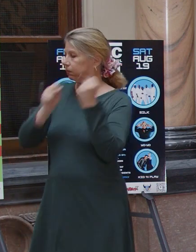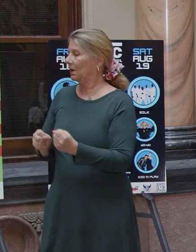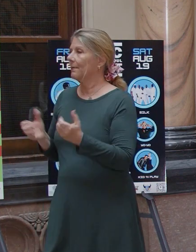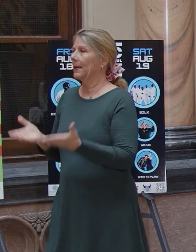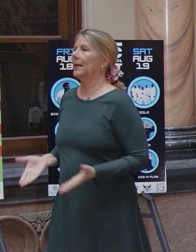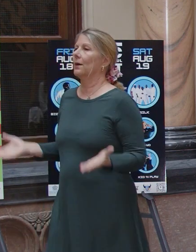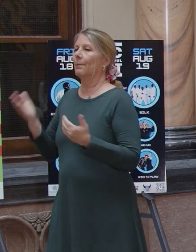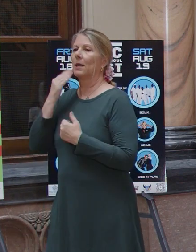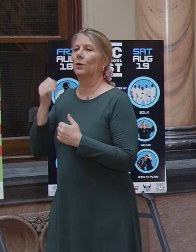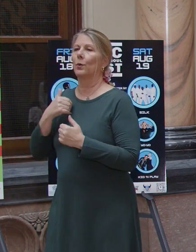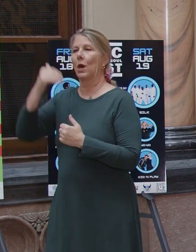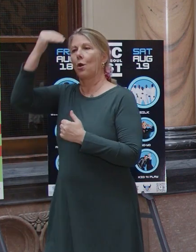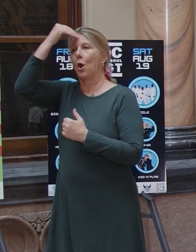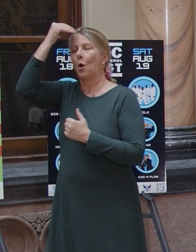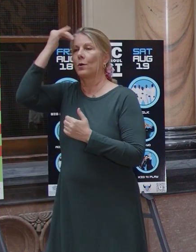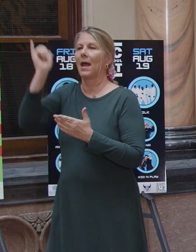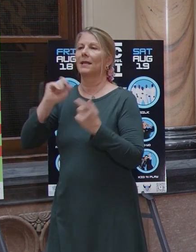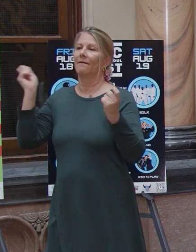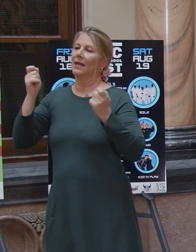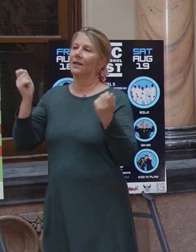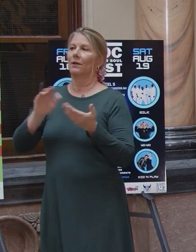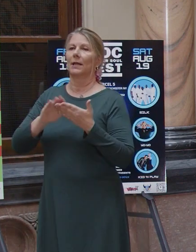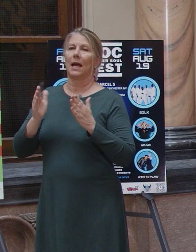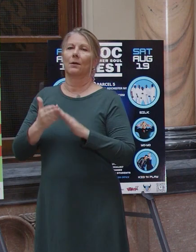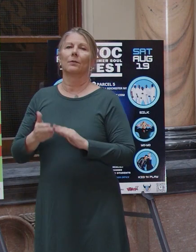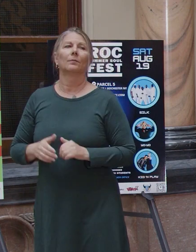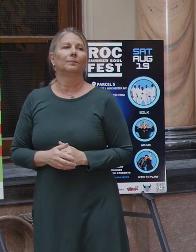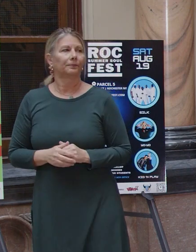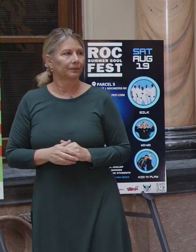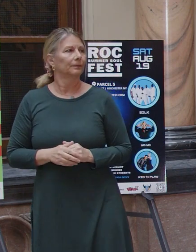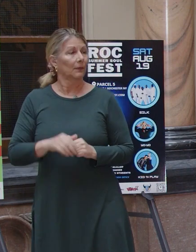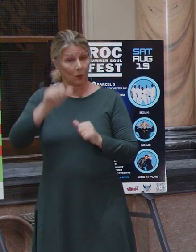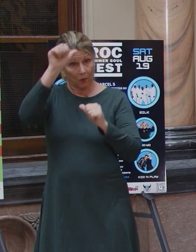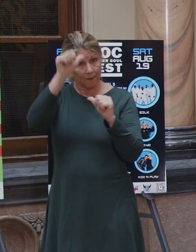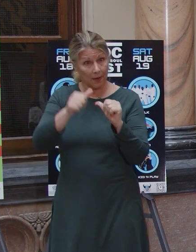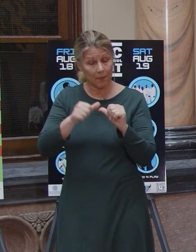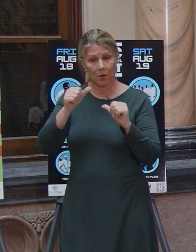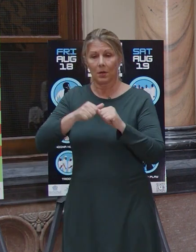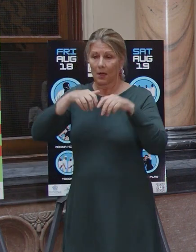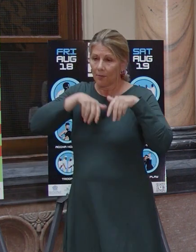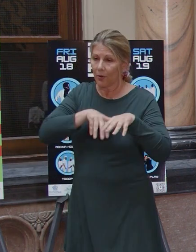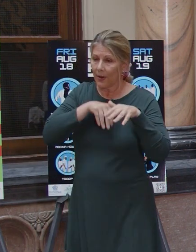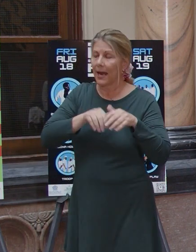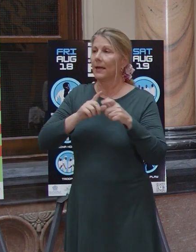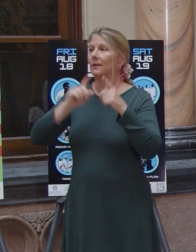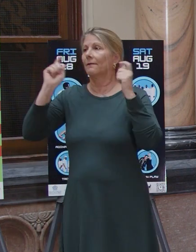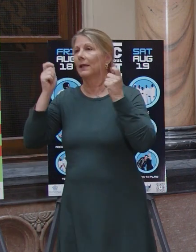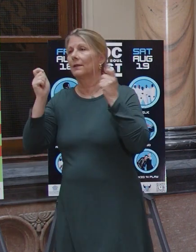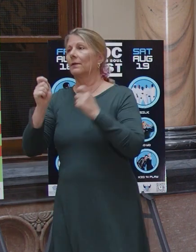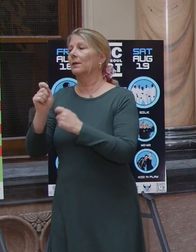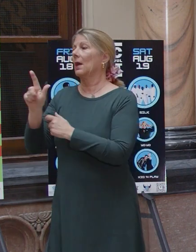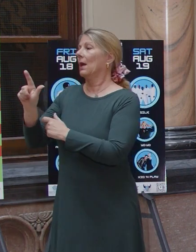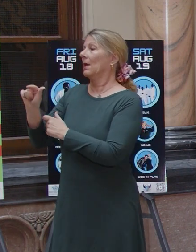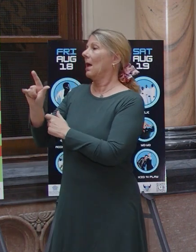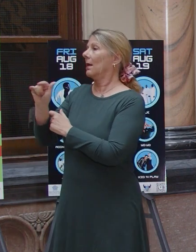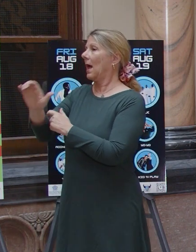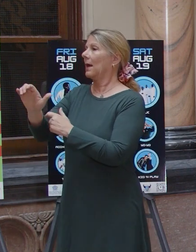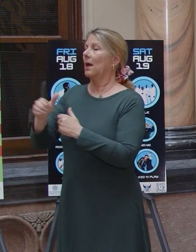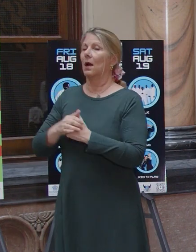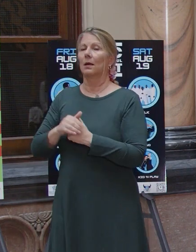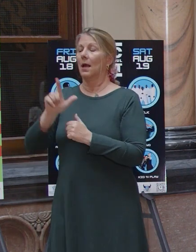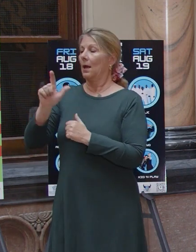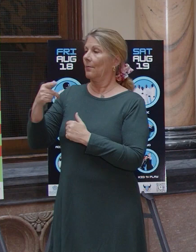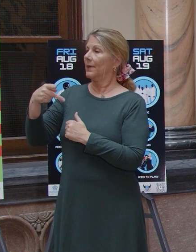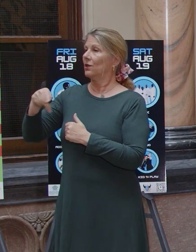And it starts early, because if you remember, we started with parades and festivals. We started with St. Patrick's Day Parade. Lilac Festival's coming up. We got the LPGA this